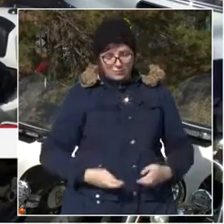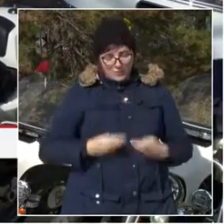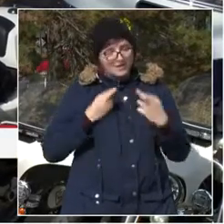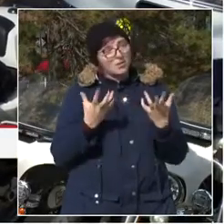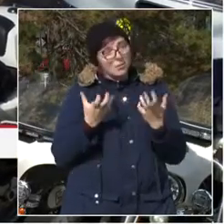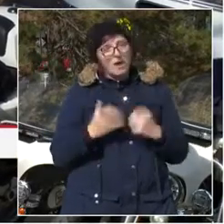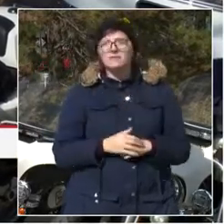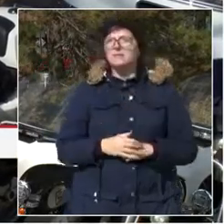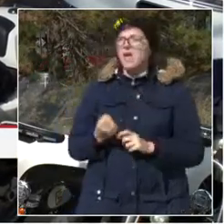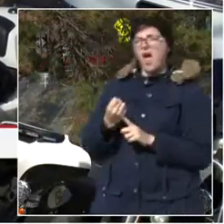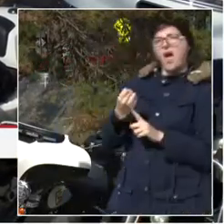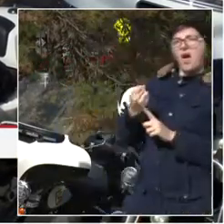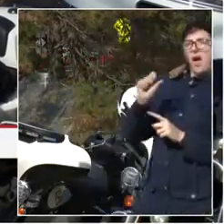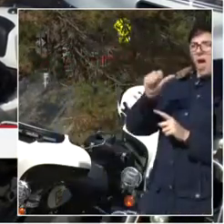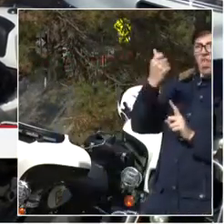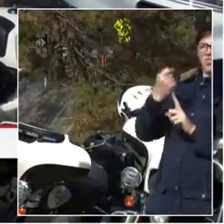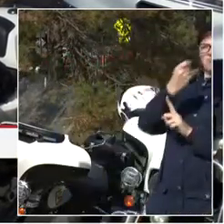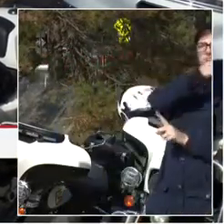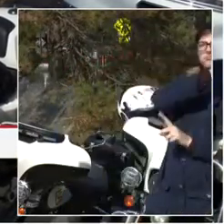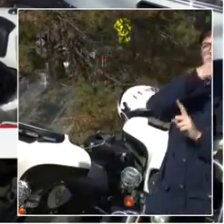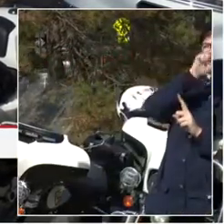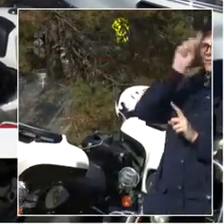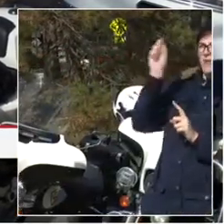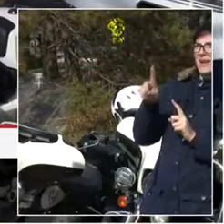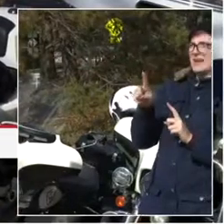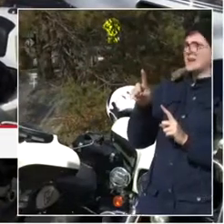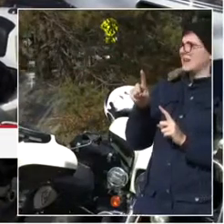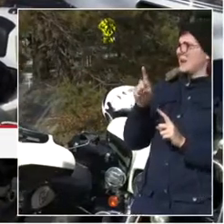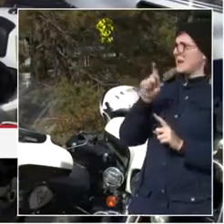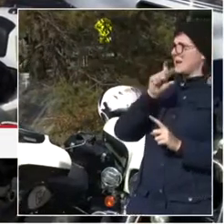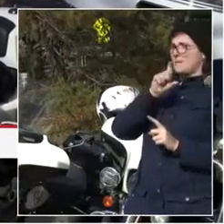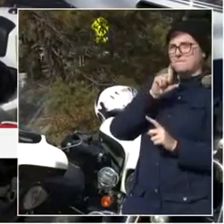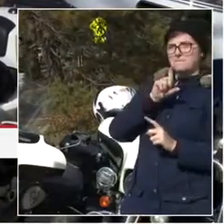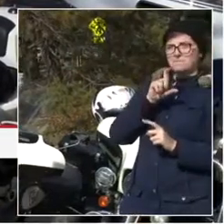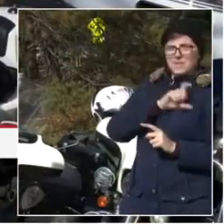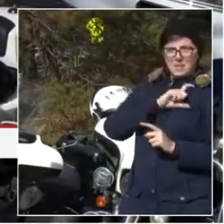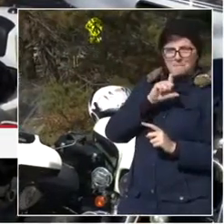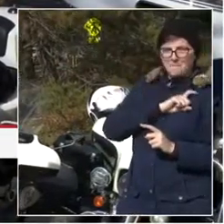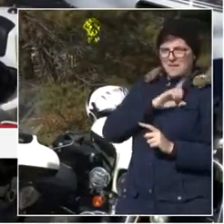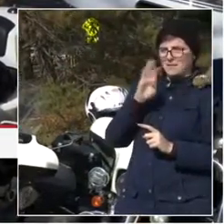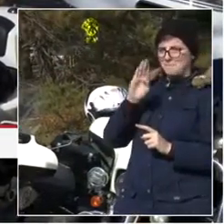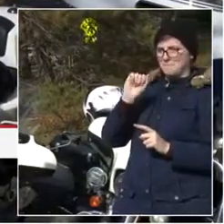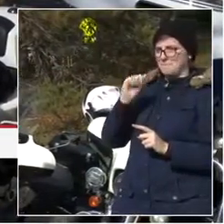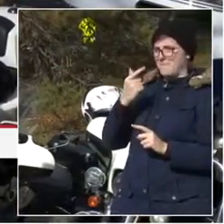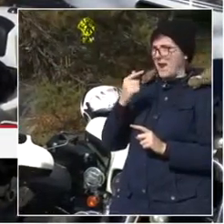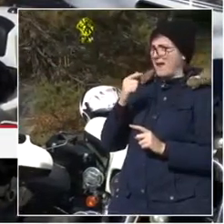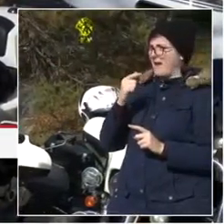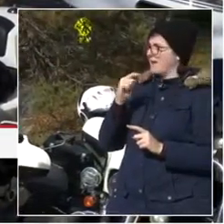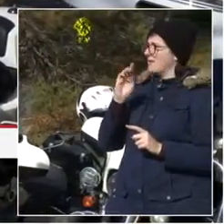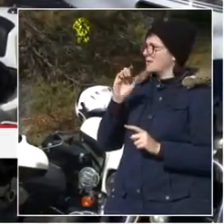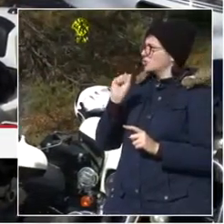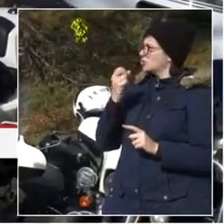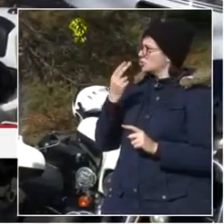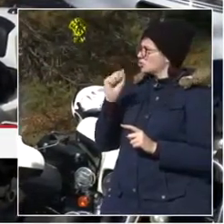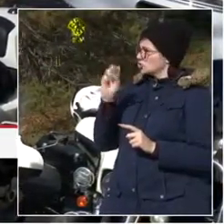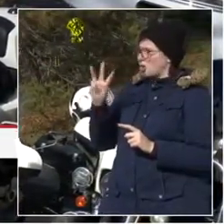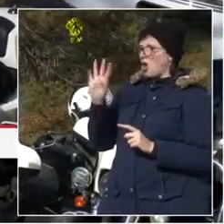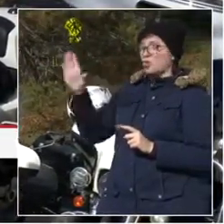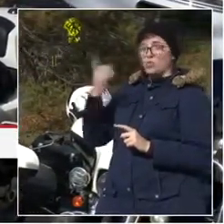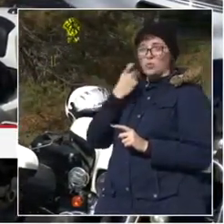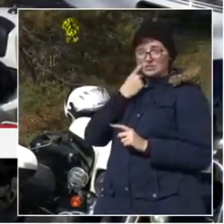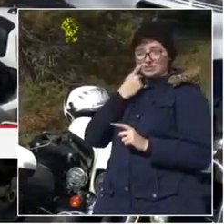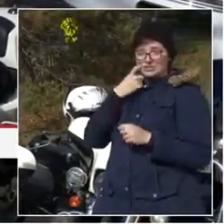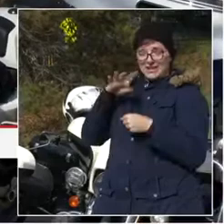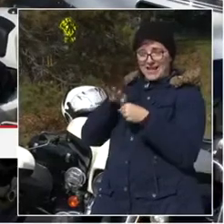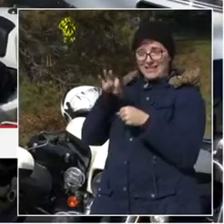one other off-topic question. I don't know if Commander Bagshaw is available for questions here, but as recently as your election night victory party,